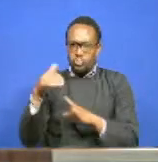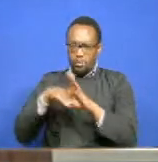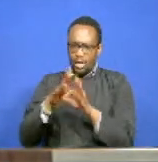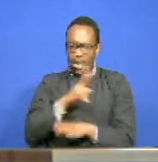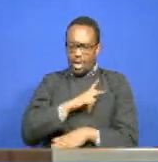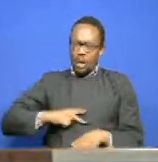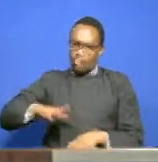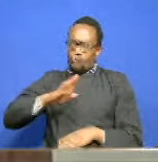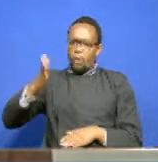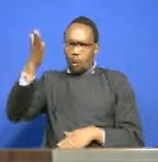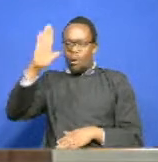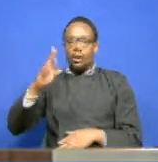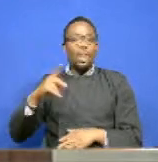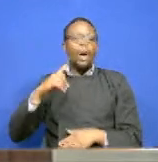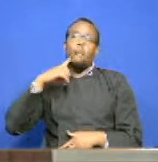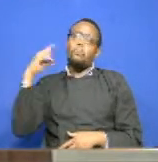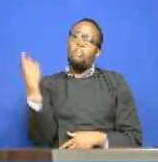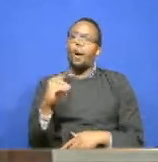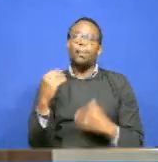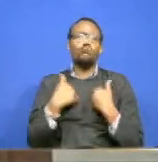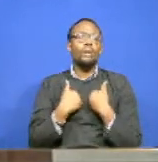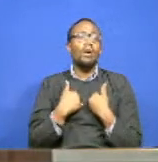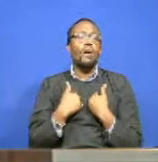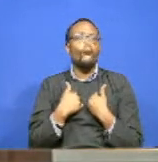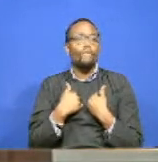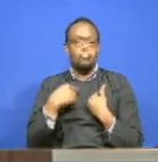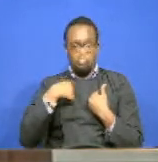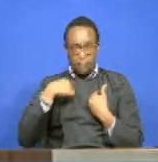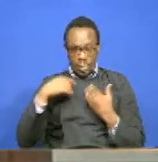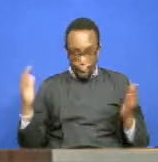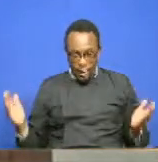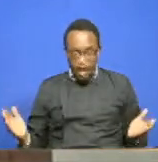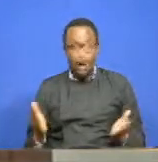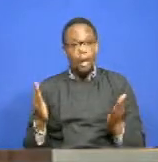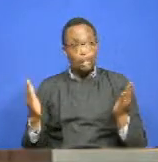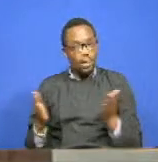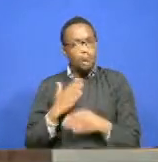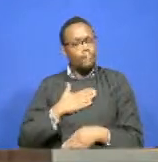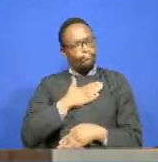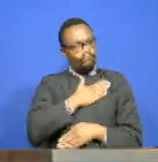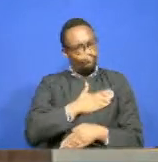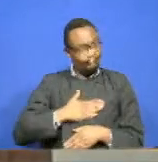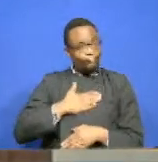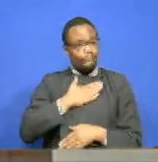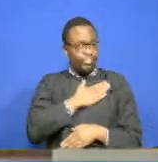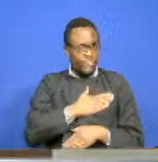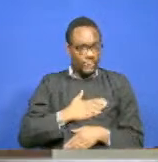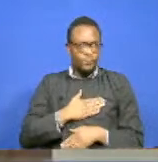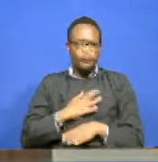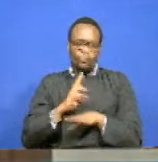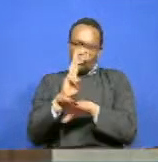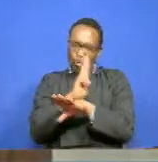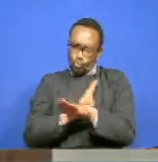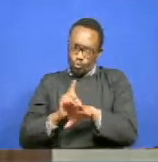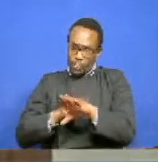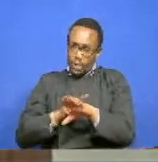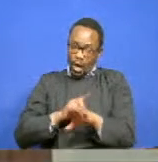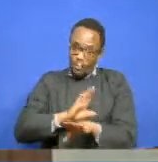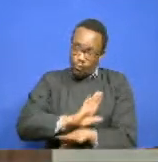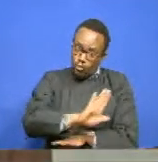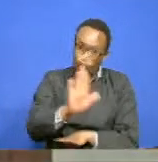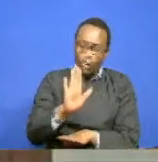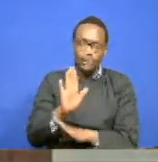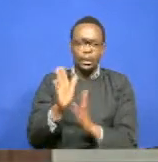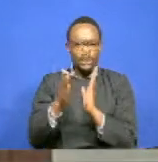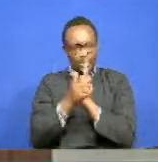God will be punished. I encourage us to consider making good use of our time, the